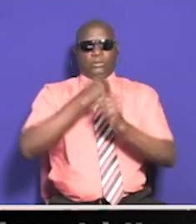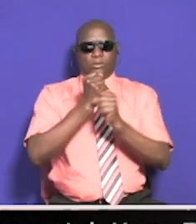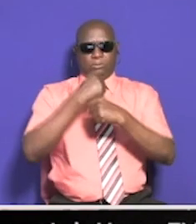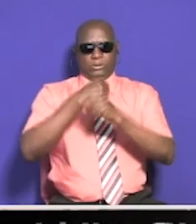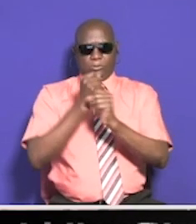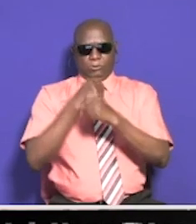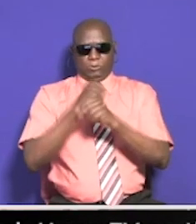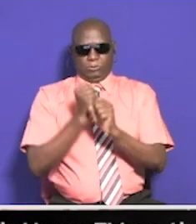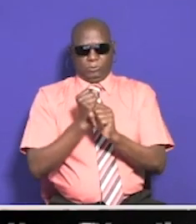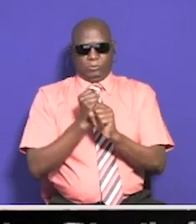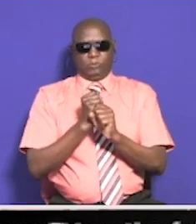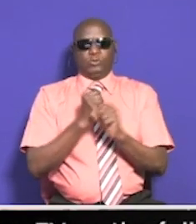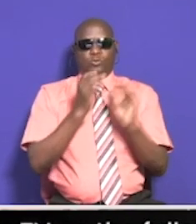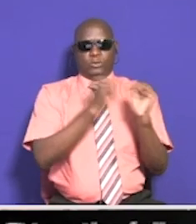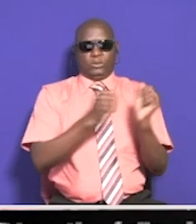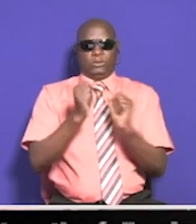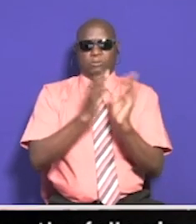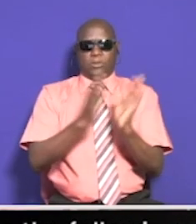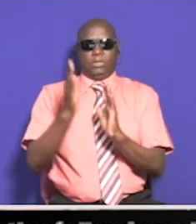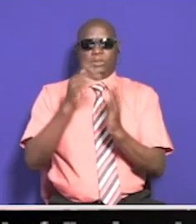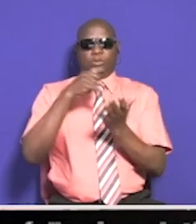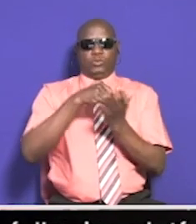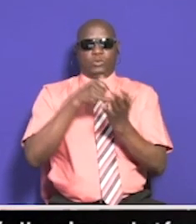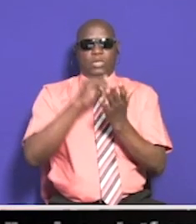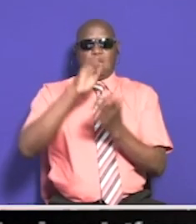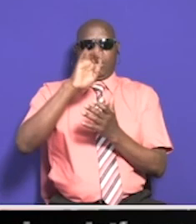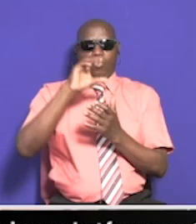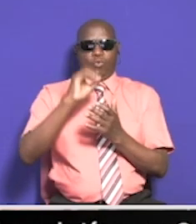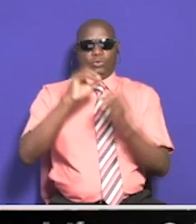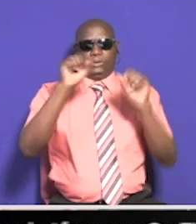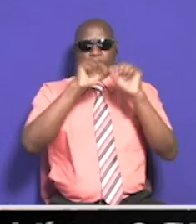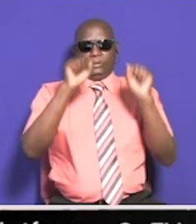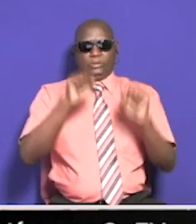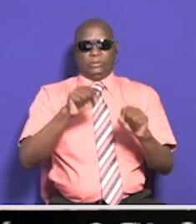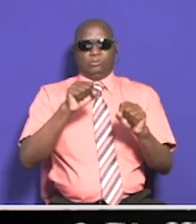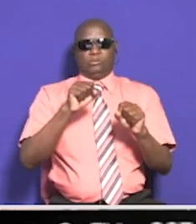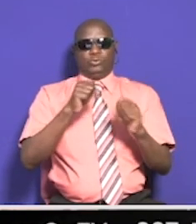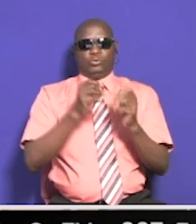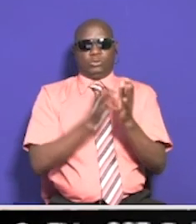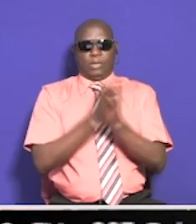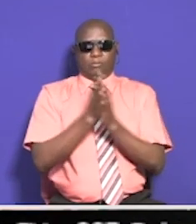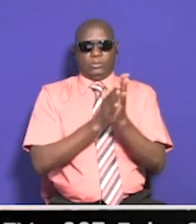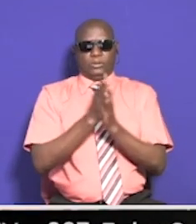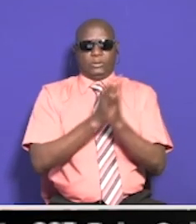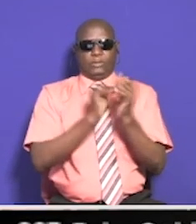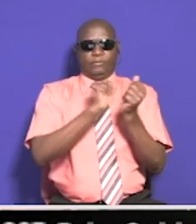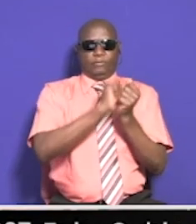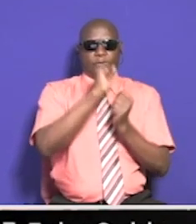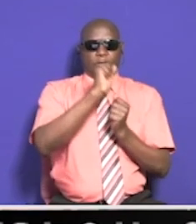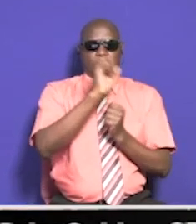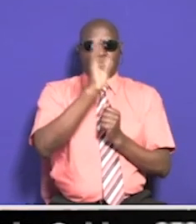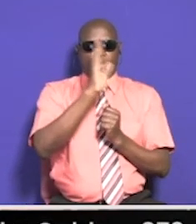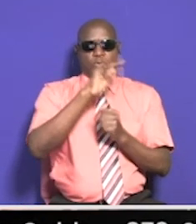the strategic plan include ecosystem restoration through the ambitious 15 billion national tree growing